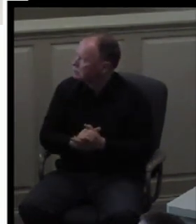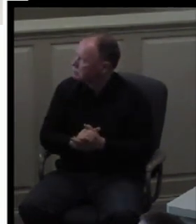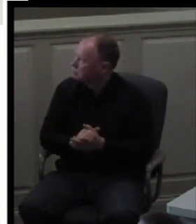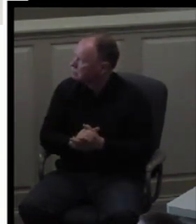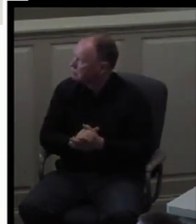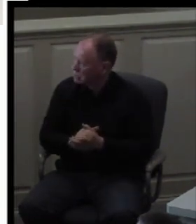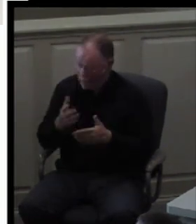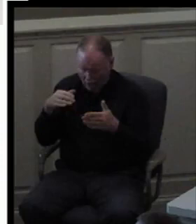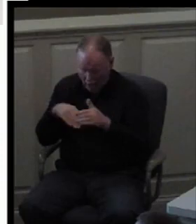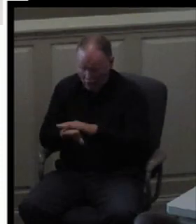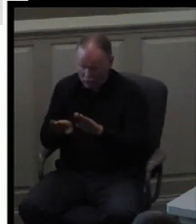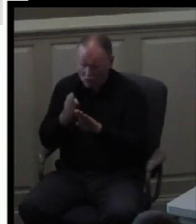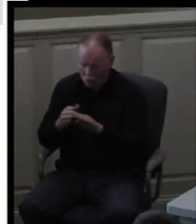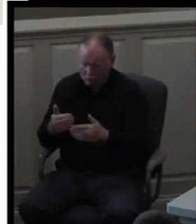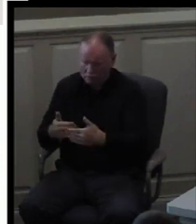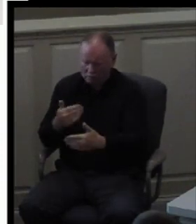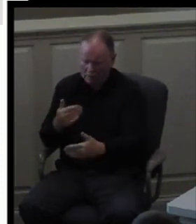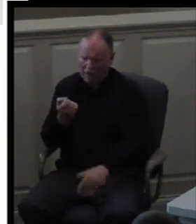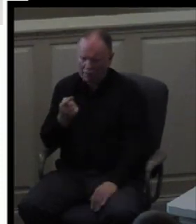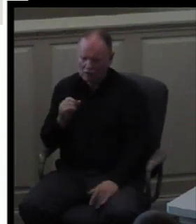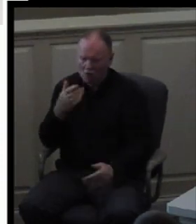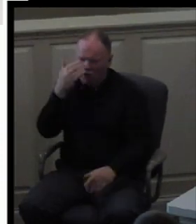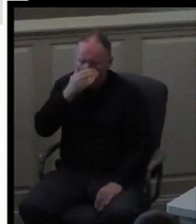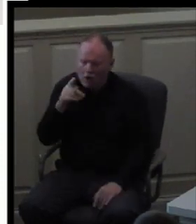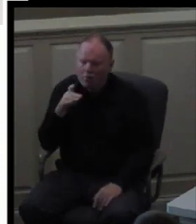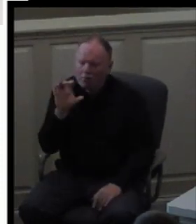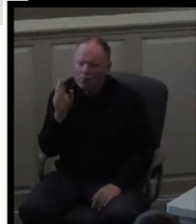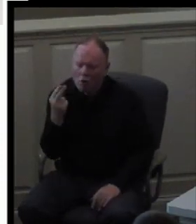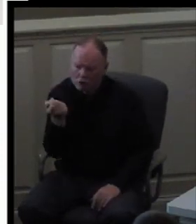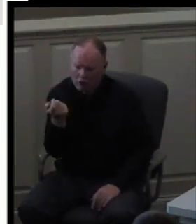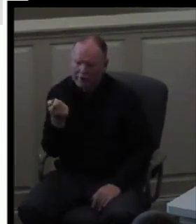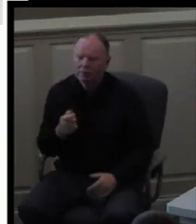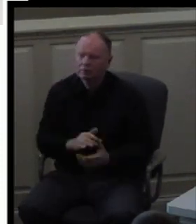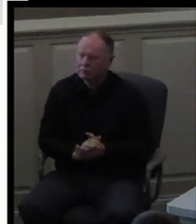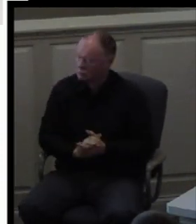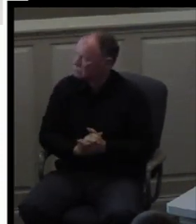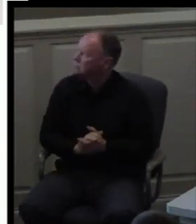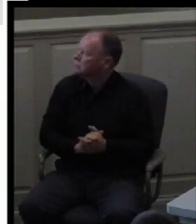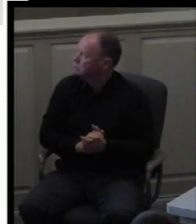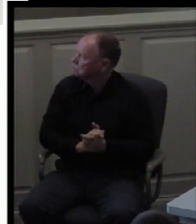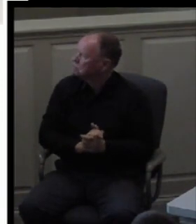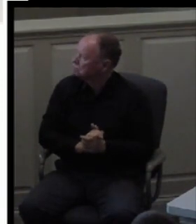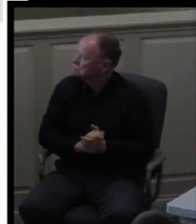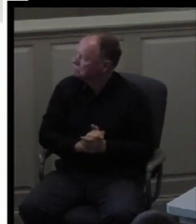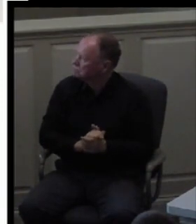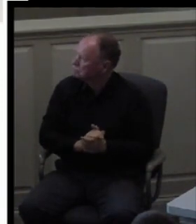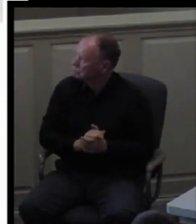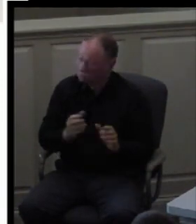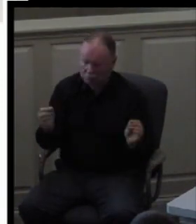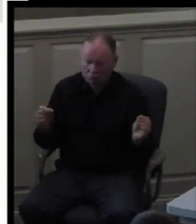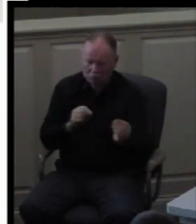The entry doors are recessed back in to create a little porch in front of the entrance doors there. The